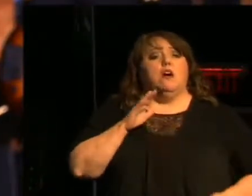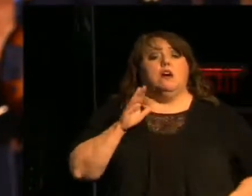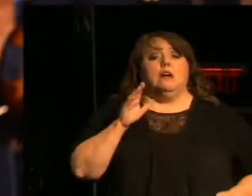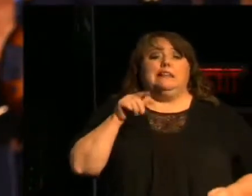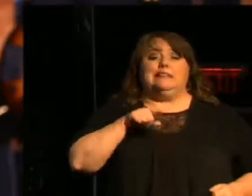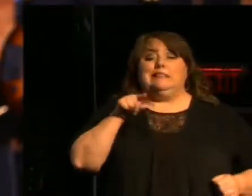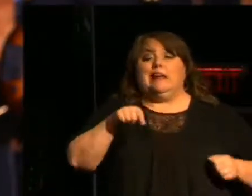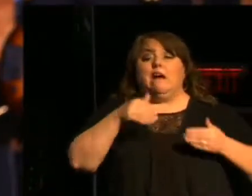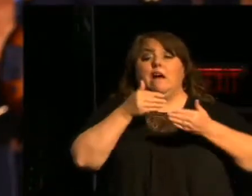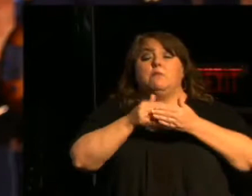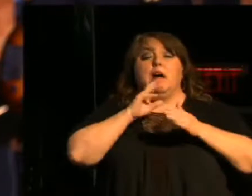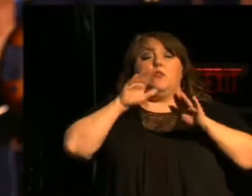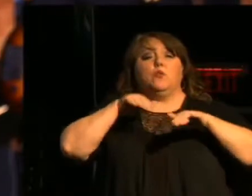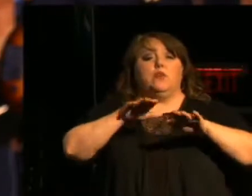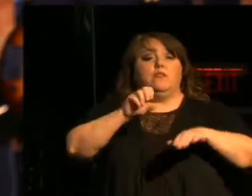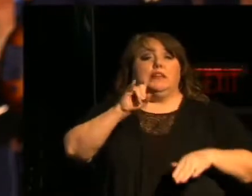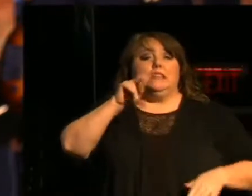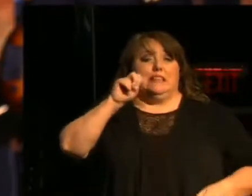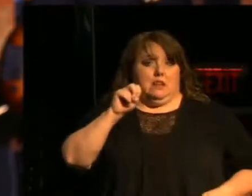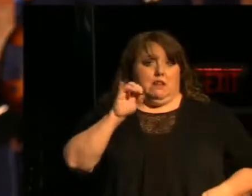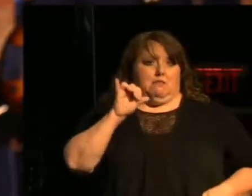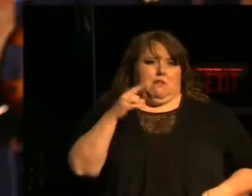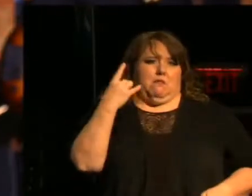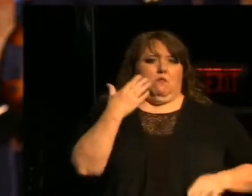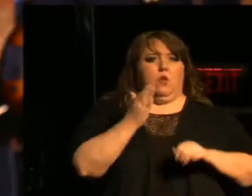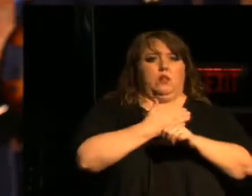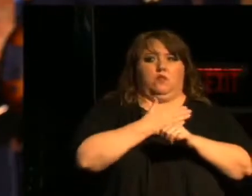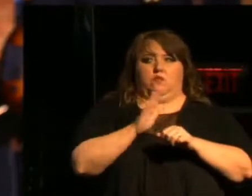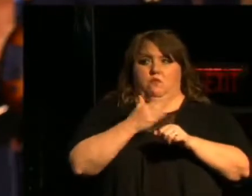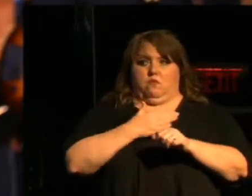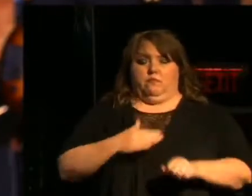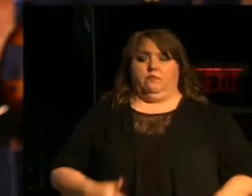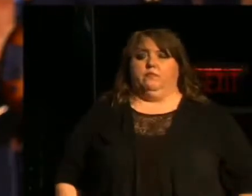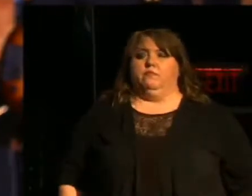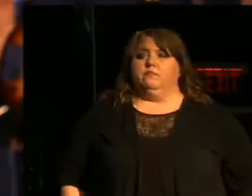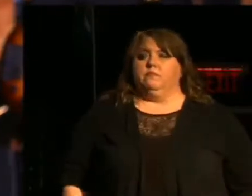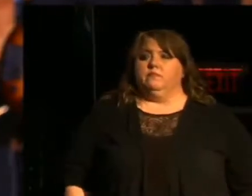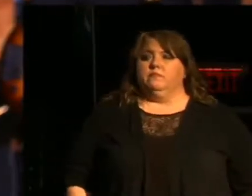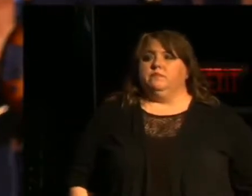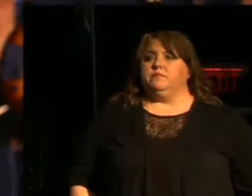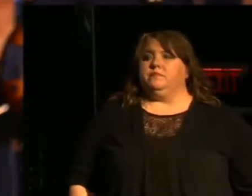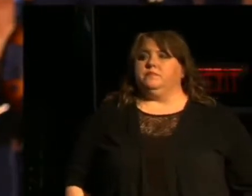hear from heaven, forgive their sin, and heal their land.